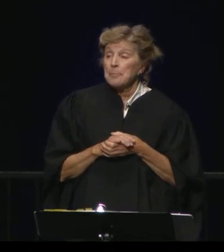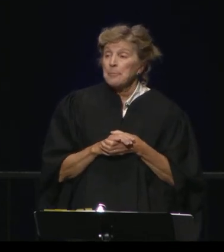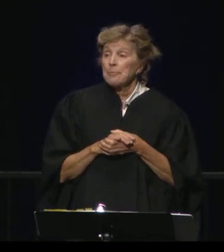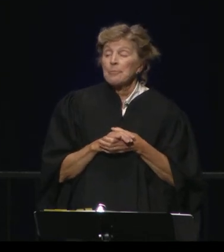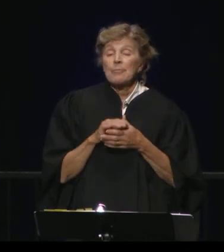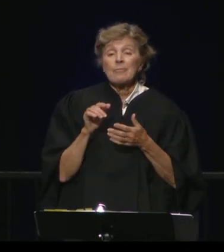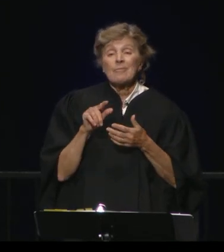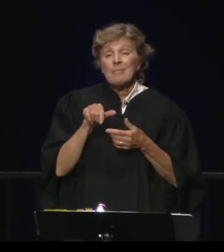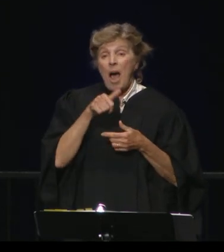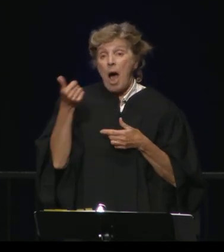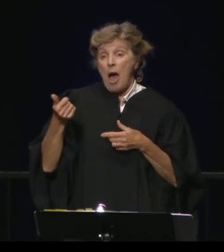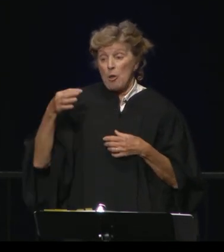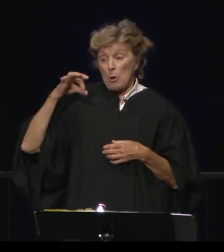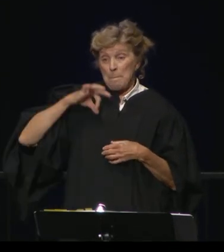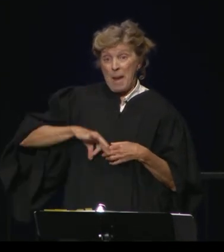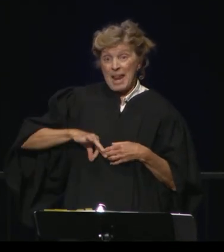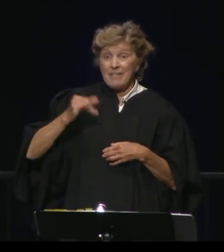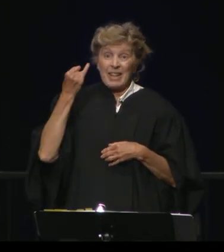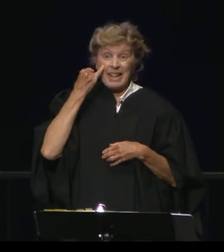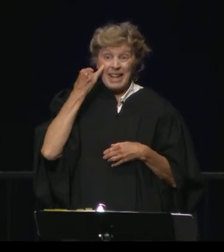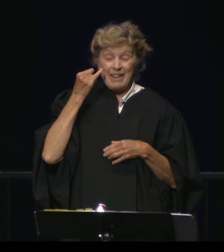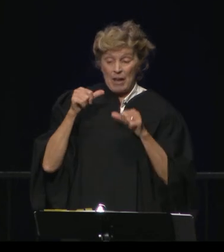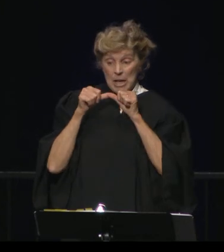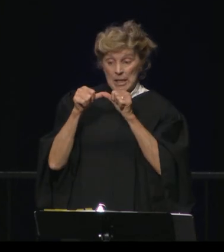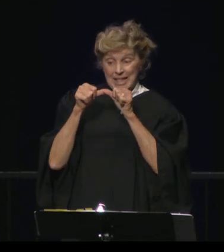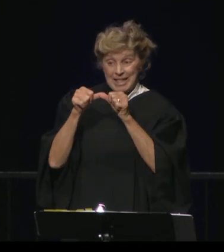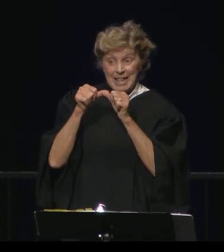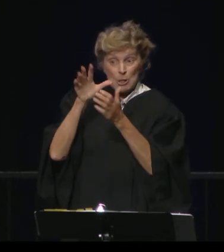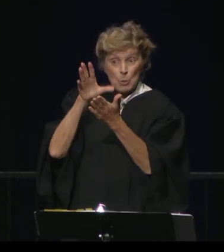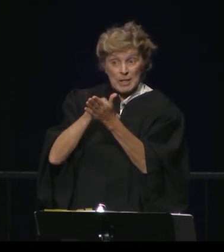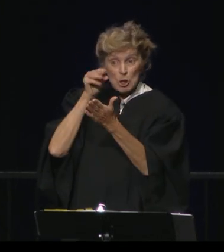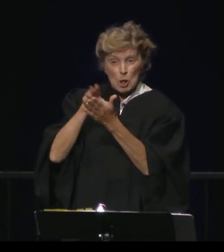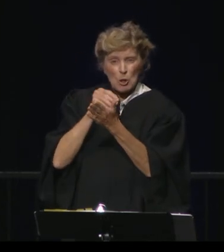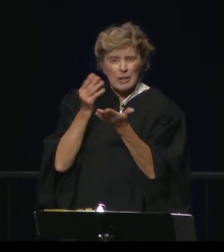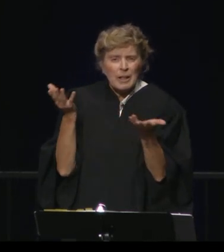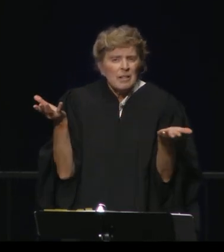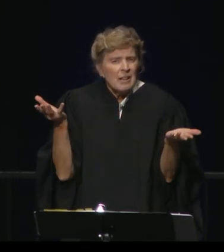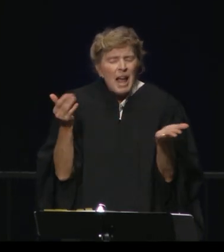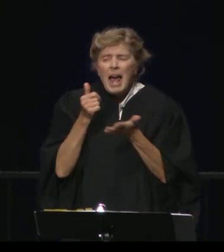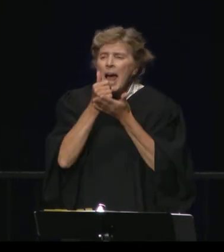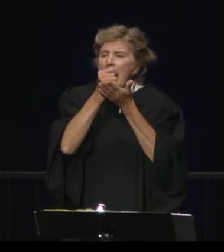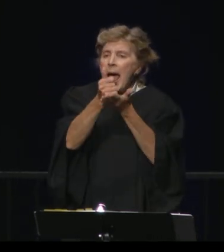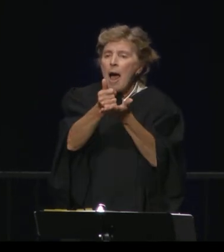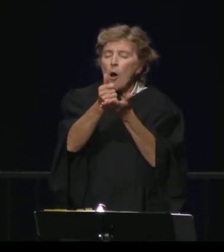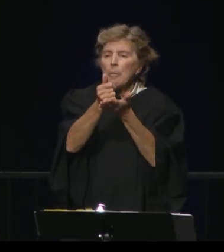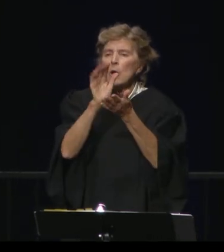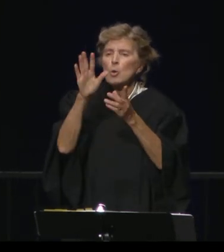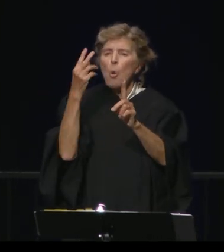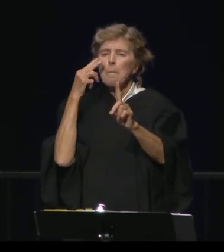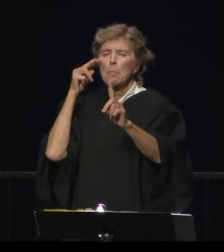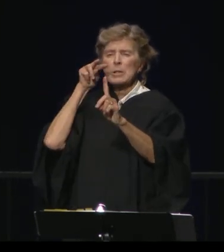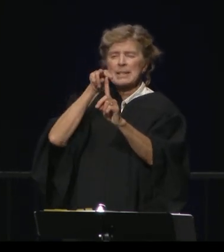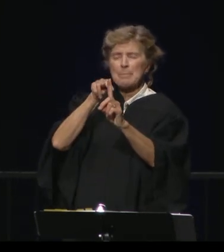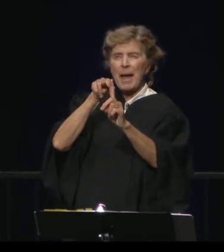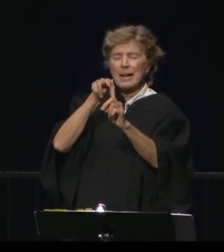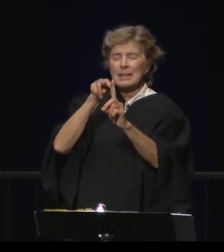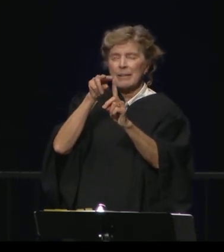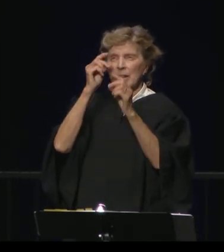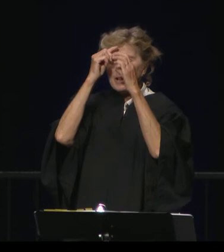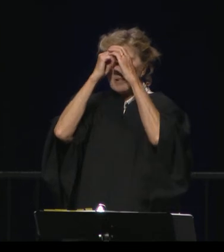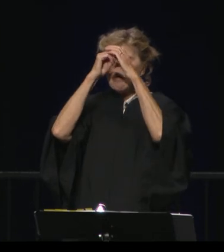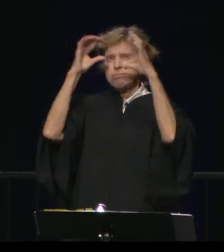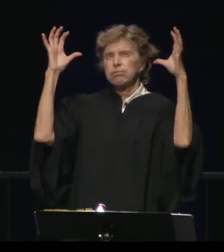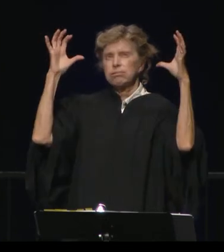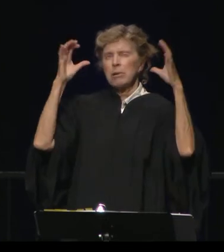Another major benefit of continuous learning is that it helps us enrich our perspectives and appreciation for